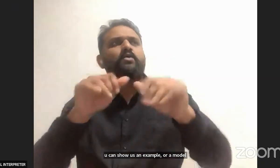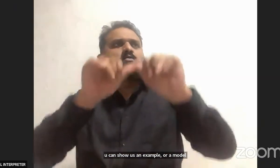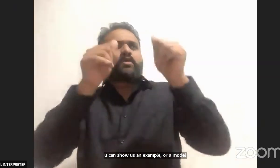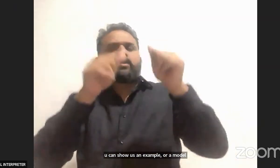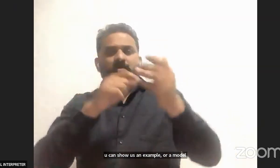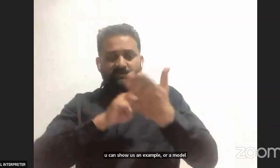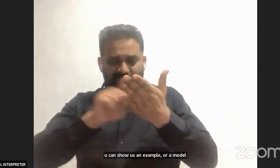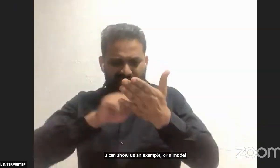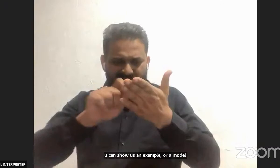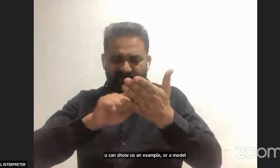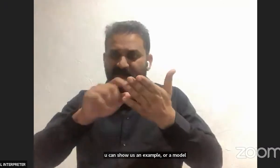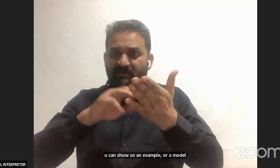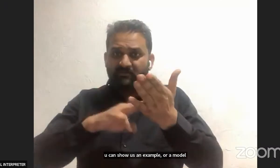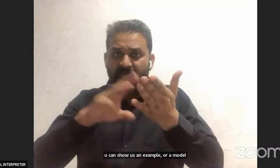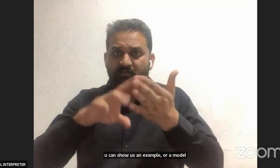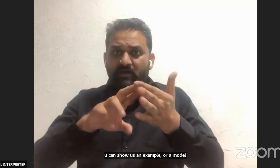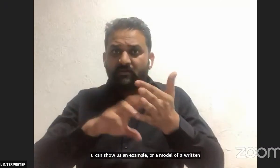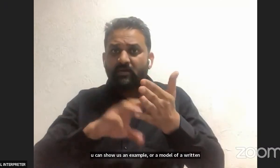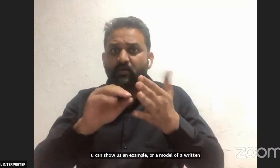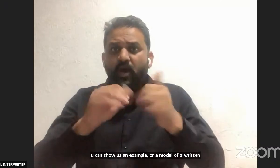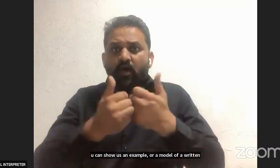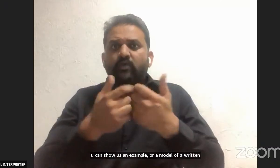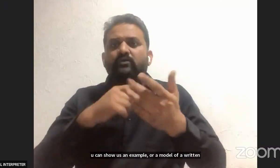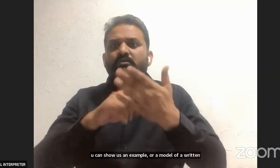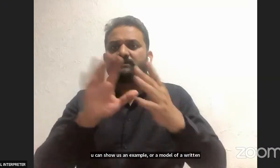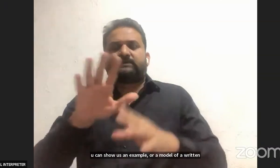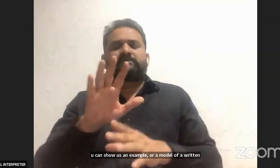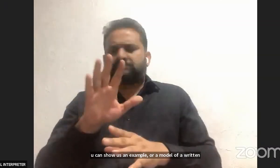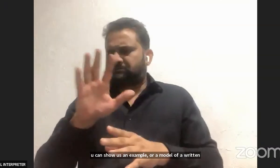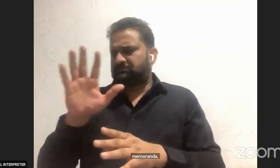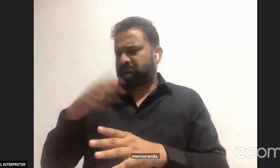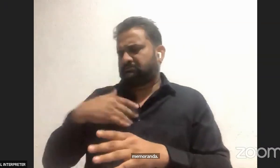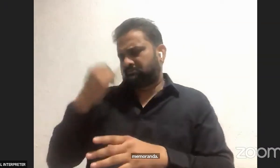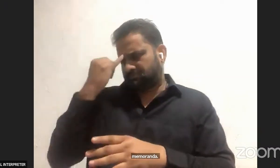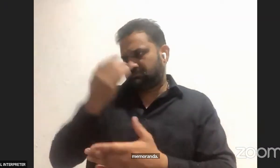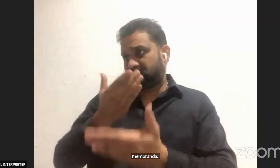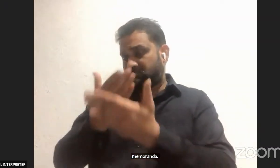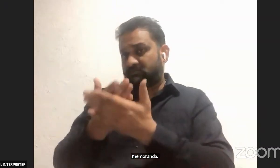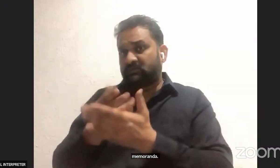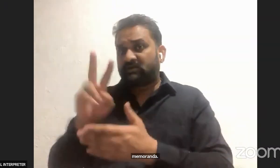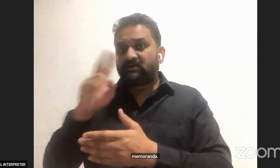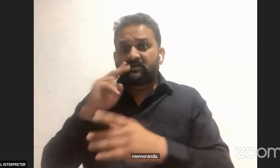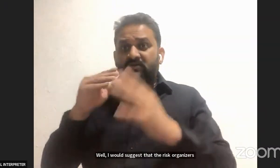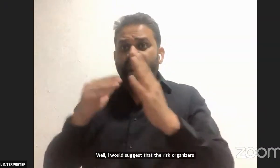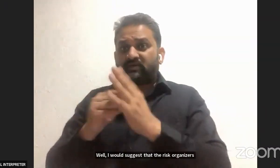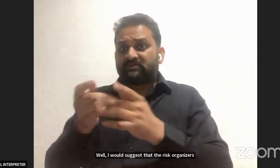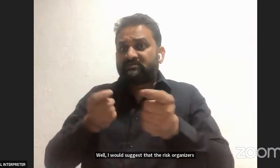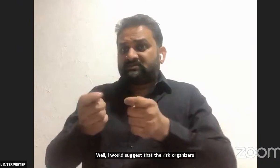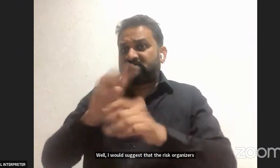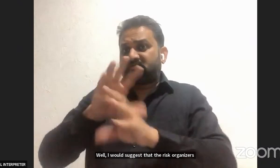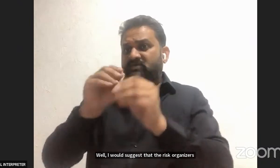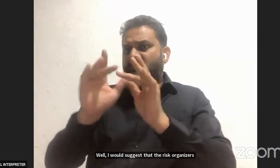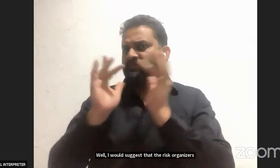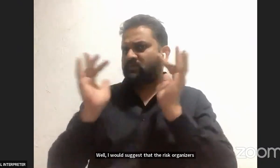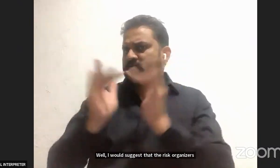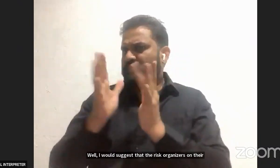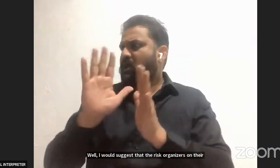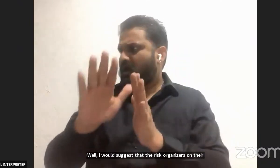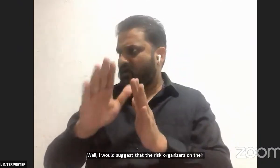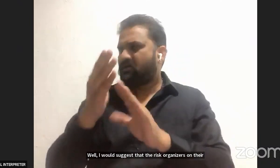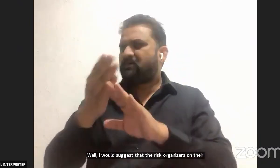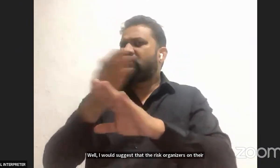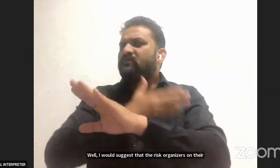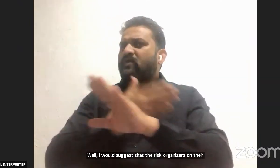memoranda. Well, I would suggest that the WIS organizers on their website, they have a previous